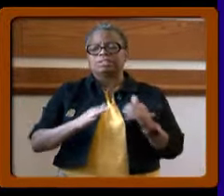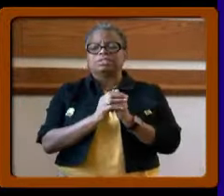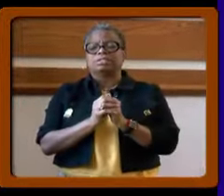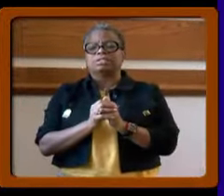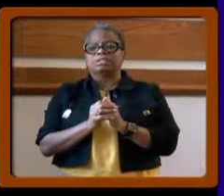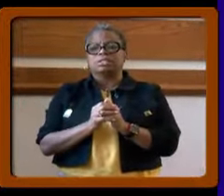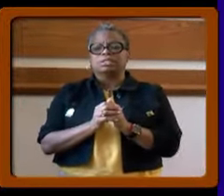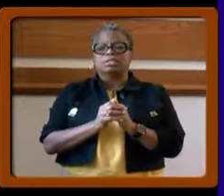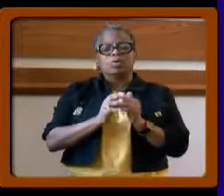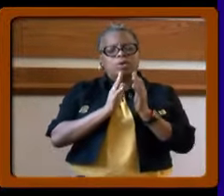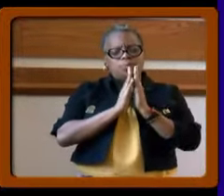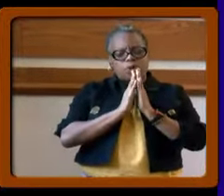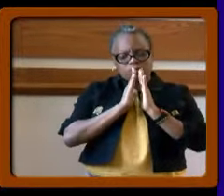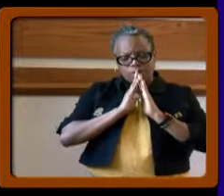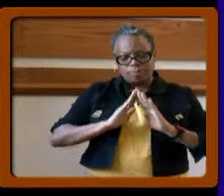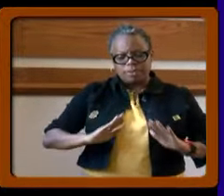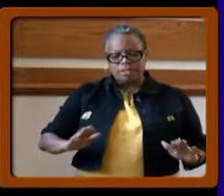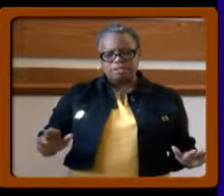Pray for peace.